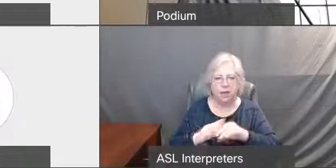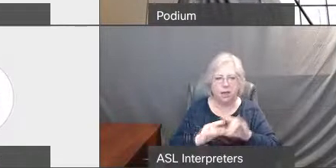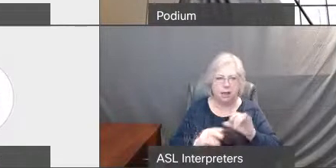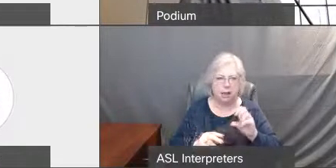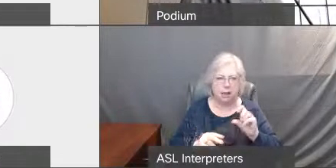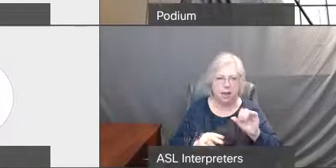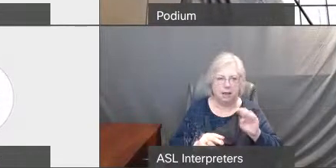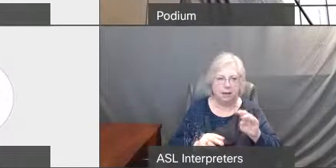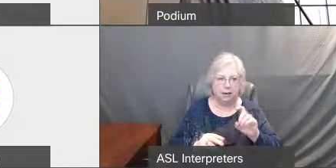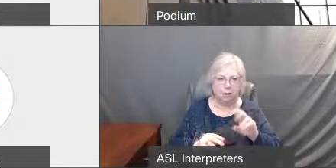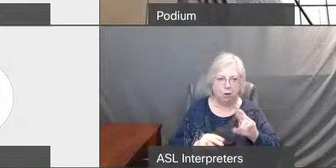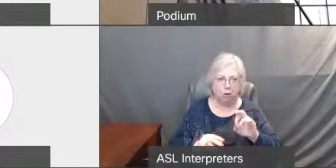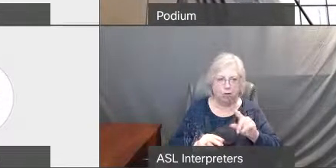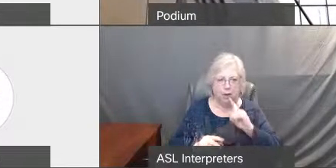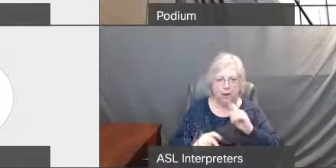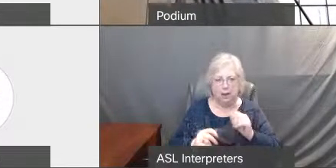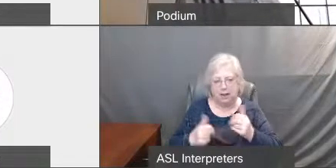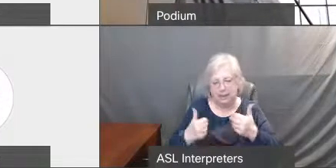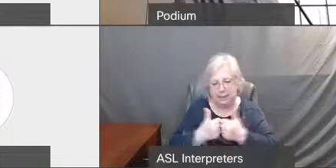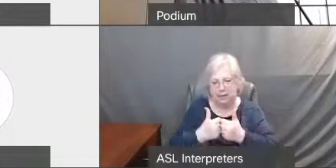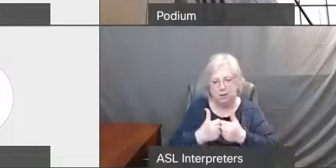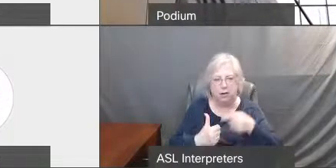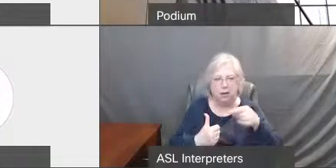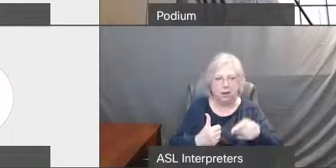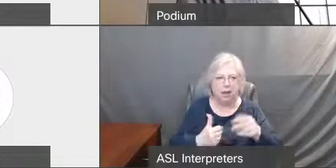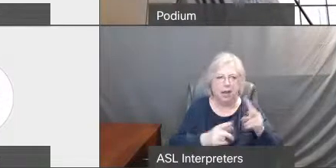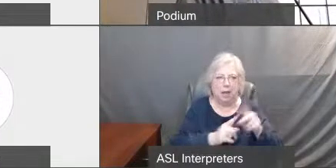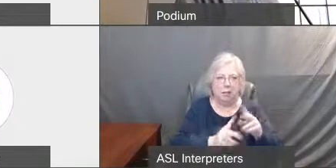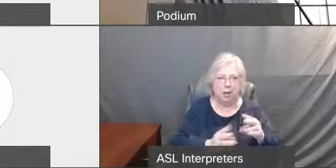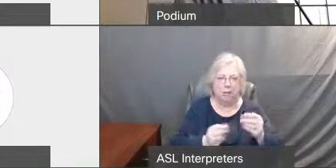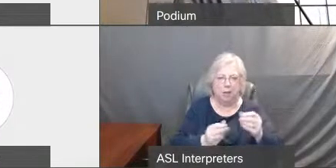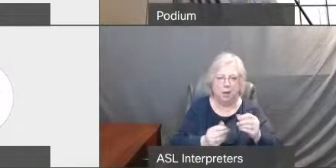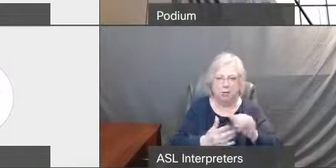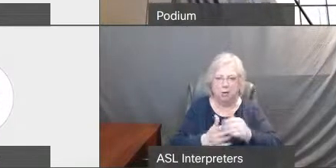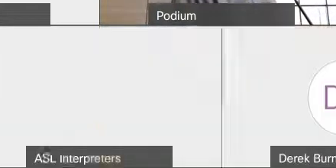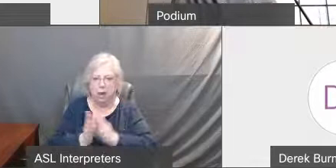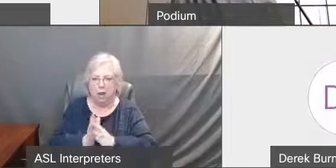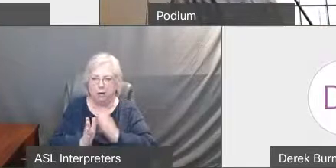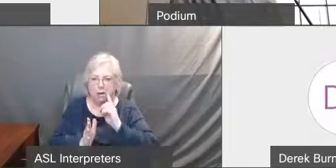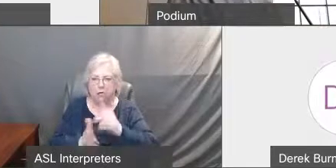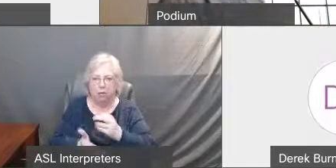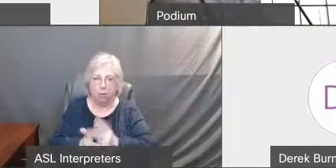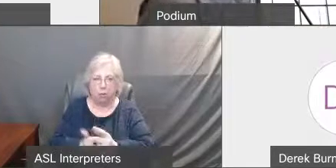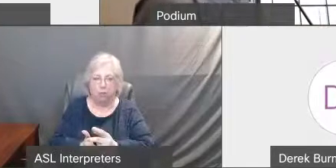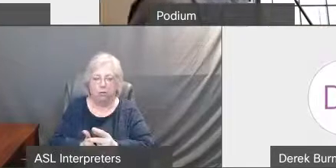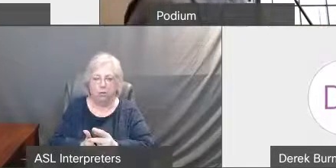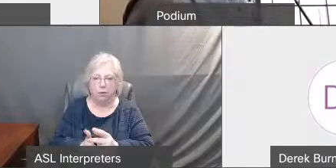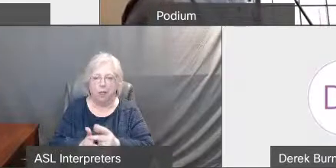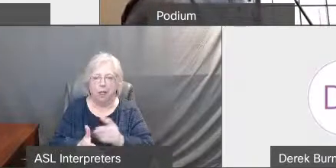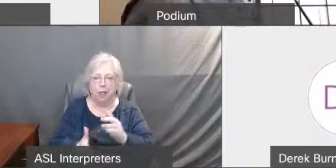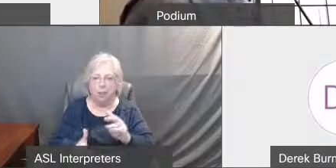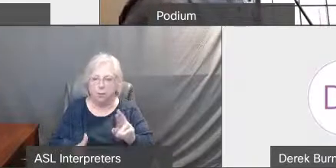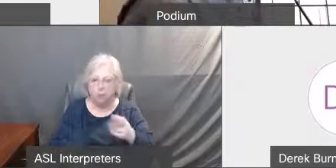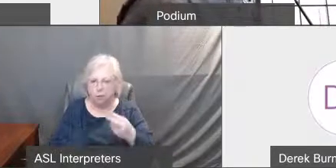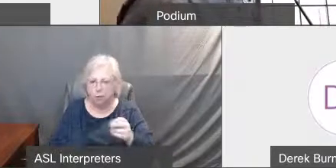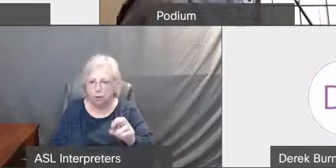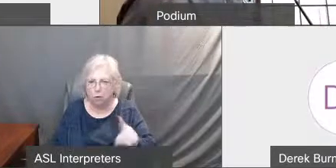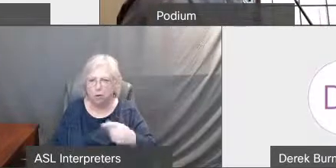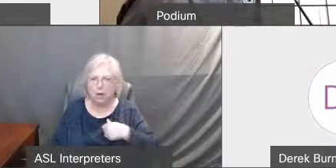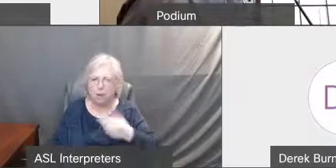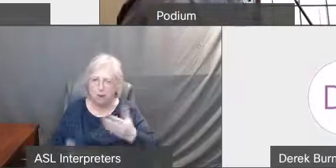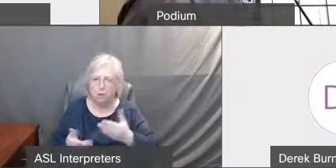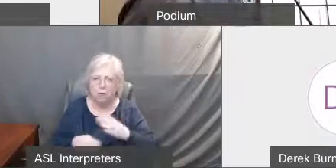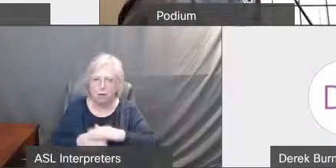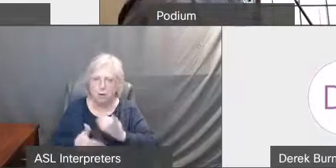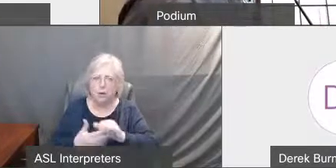immediately adjacent to the subject property, asking for the approval of the land alteration. Mr. Hood, I served on that